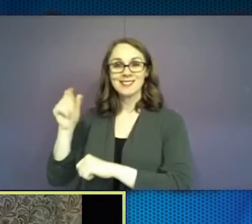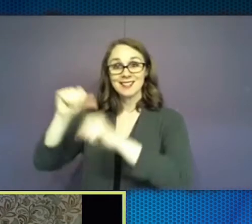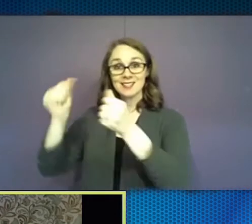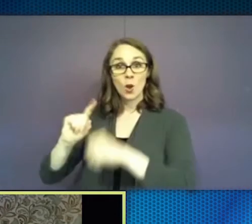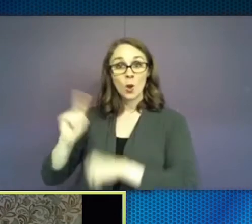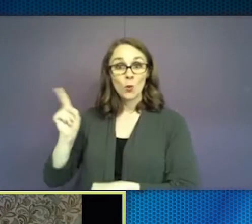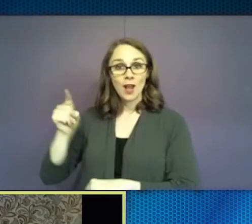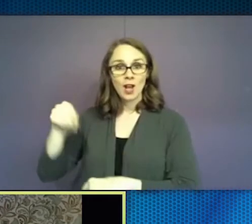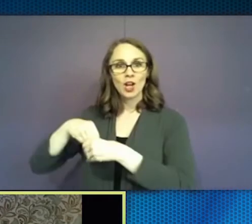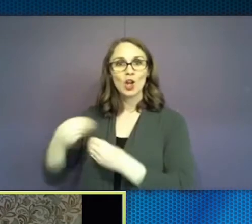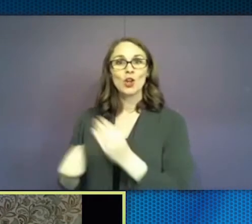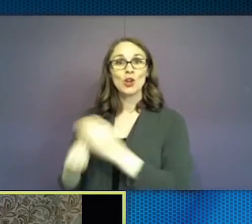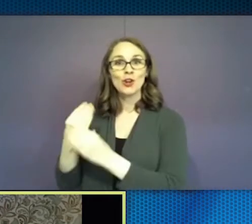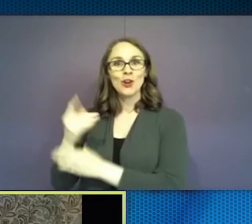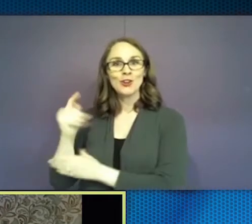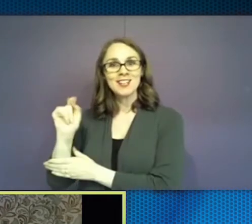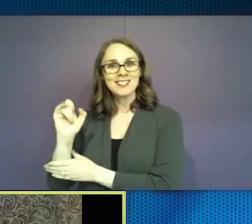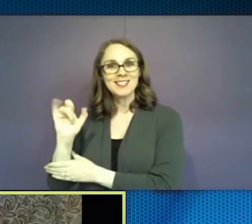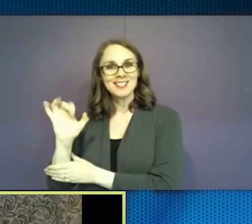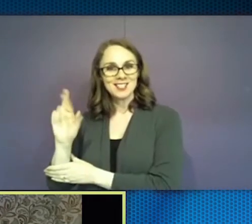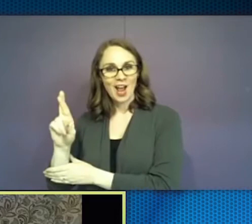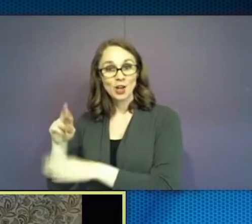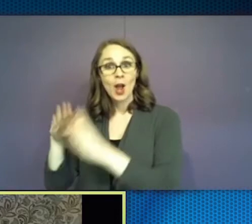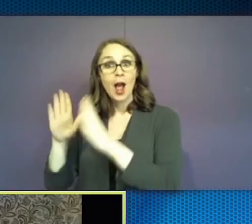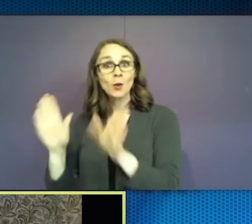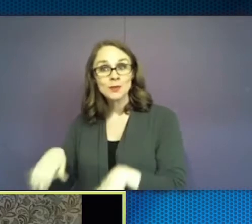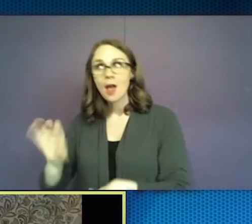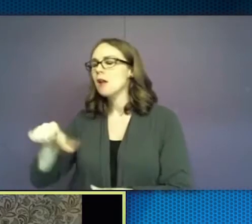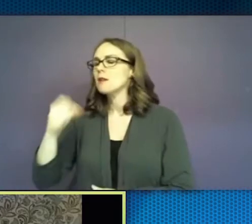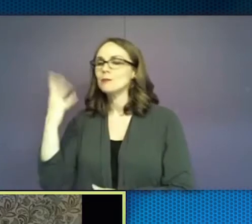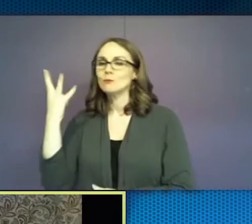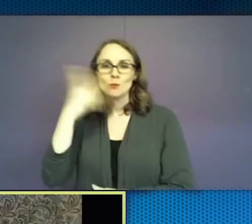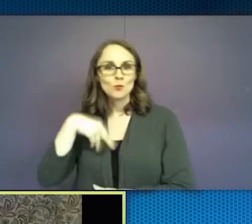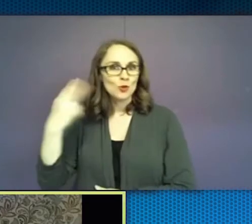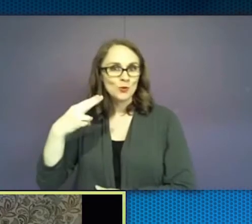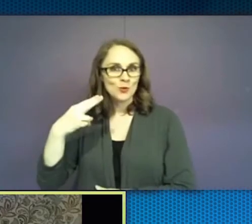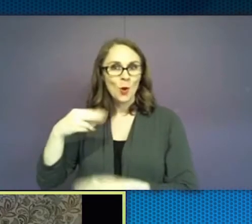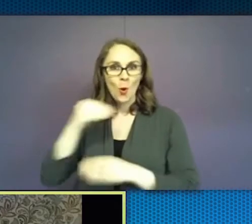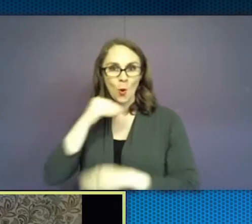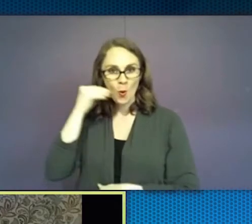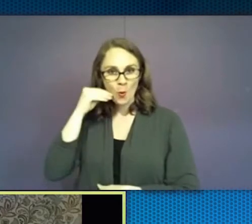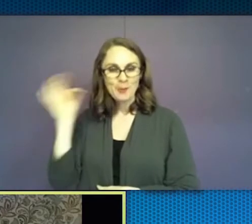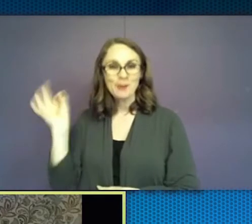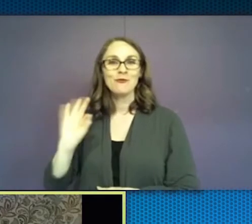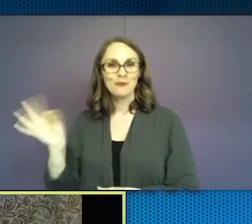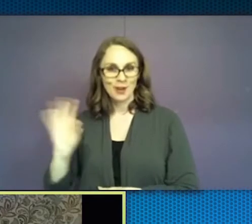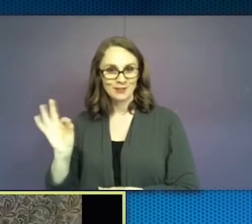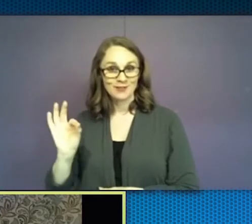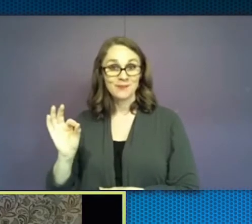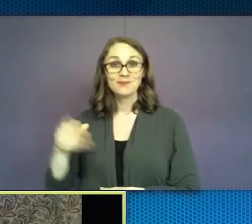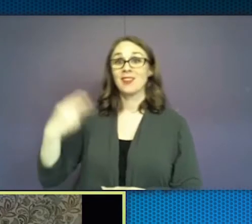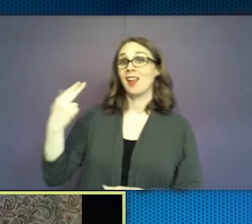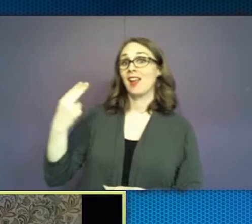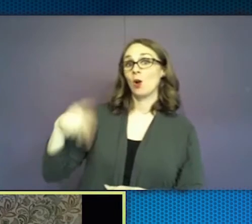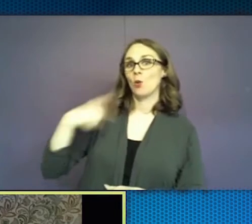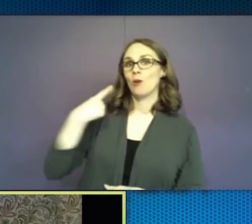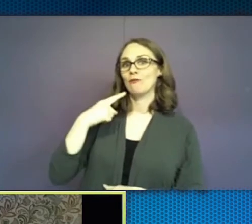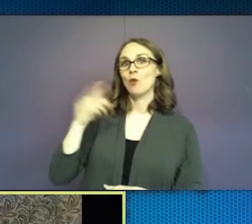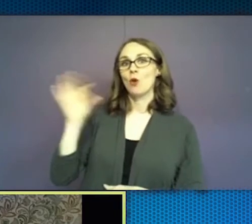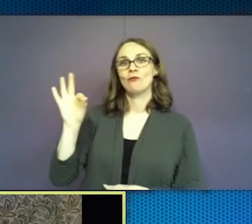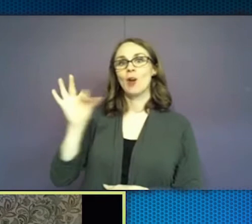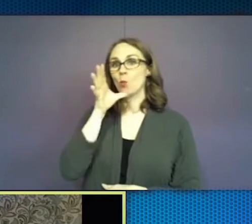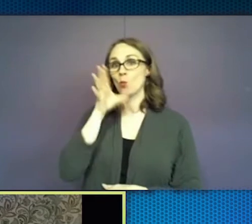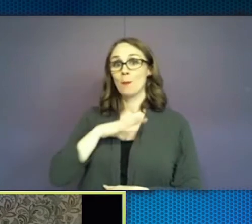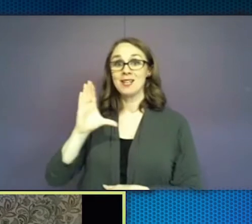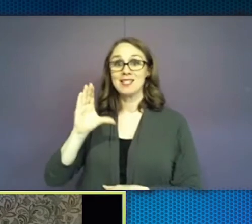the garden of the Steiner House, which is another lovely historic house home in Frederick. It's also the headquarters for the Frederick Women's Civic Club.